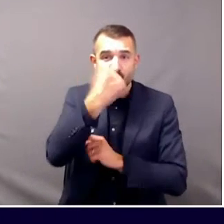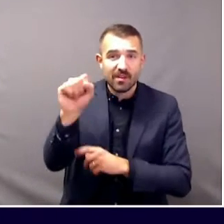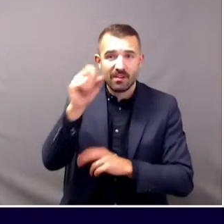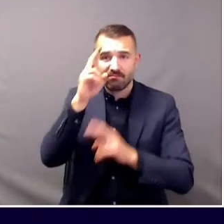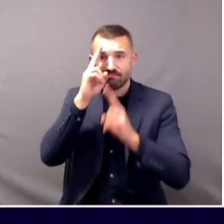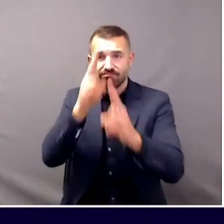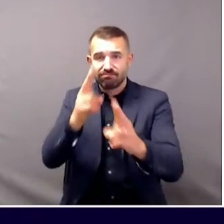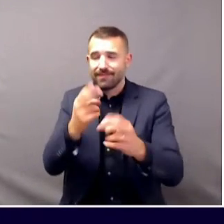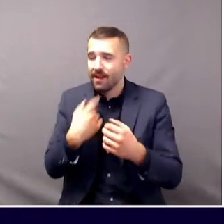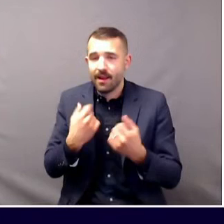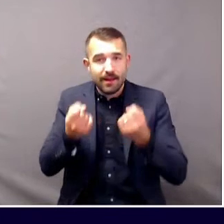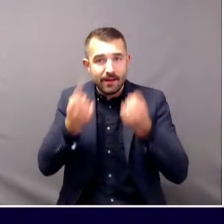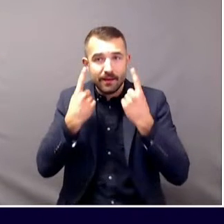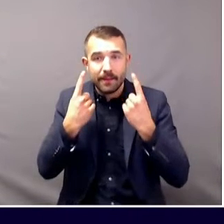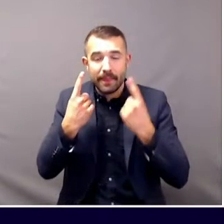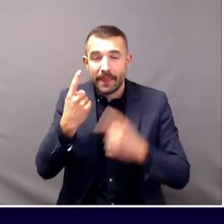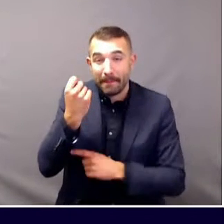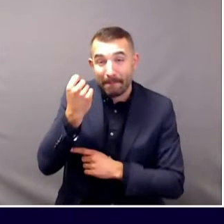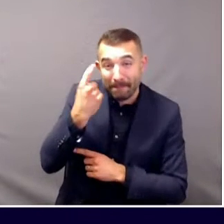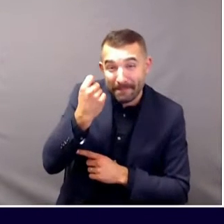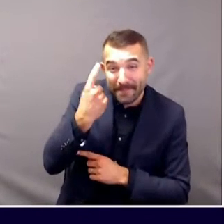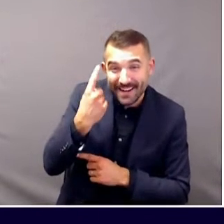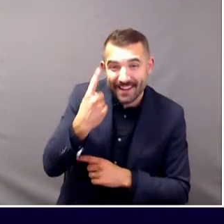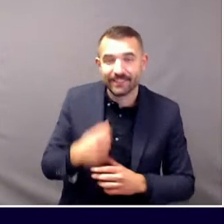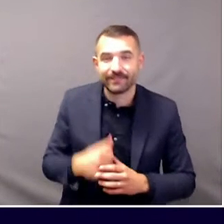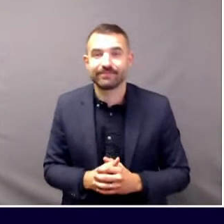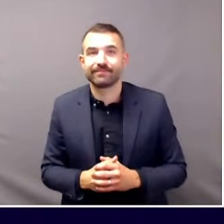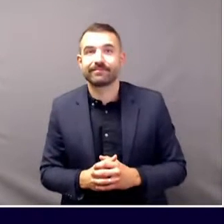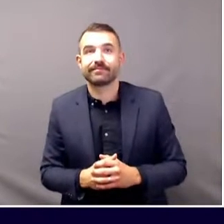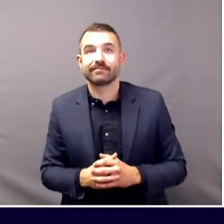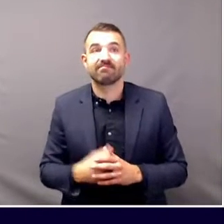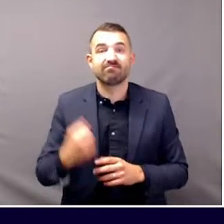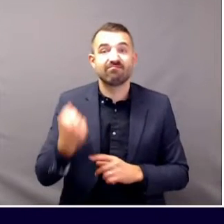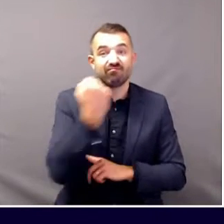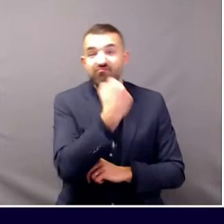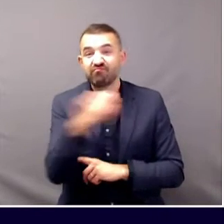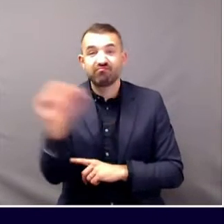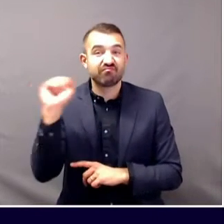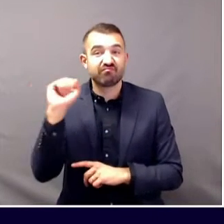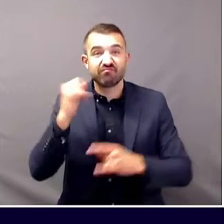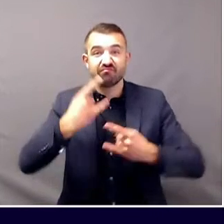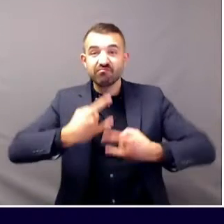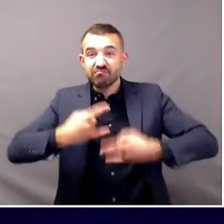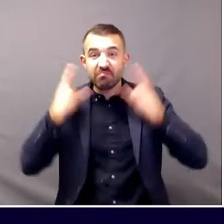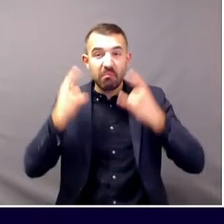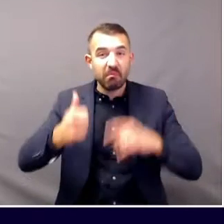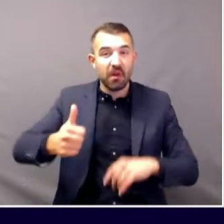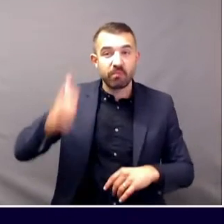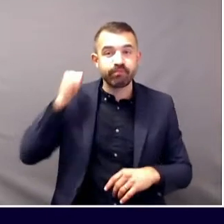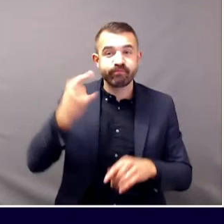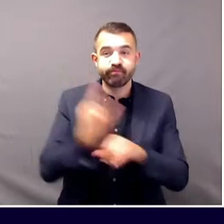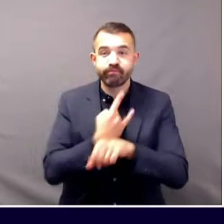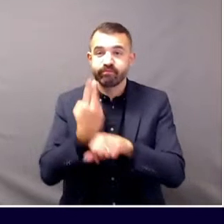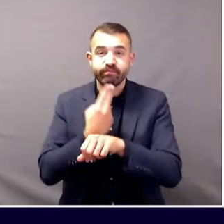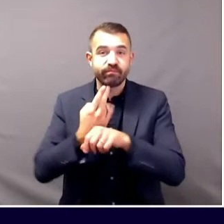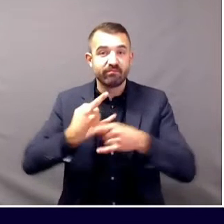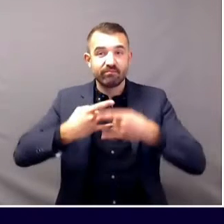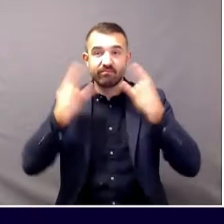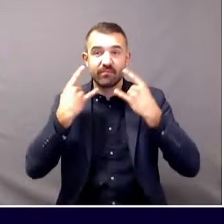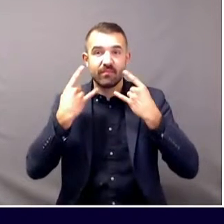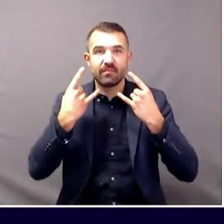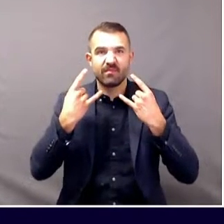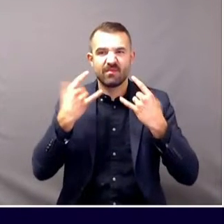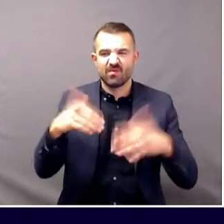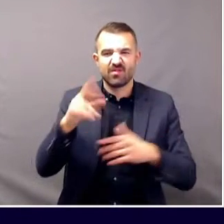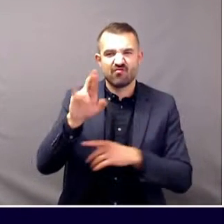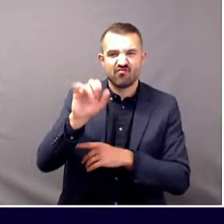their opposition to wearing face coverings by putting store workers or customers at risk. As such, we have been